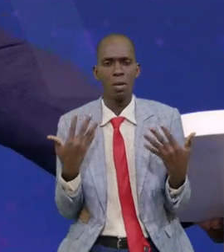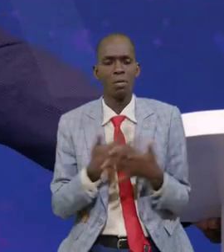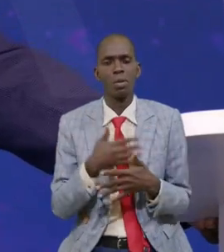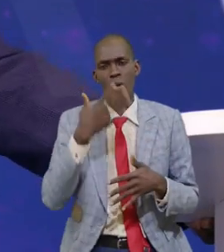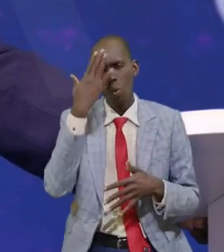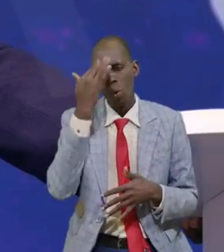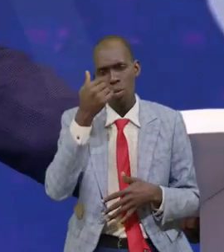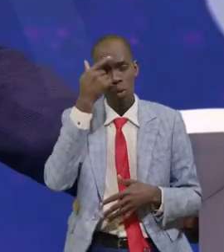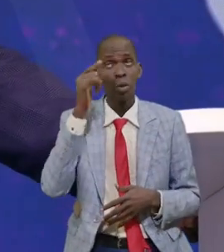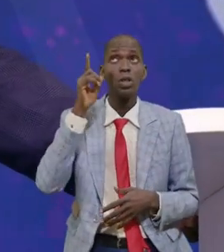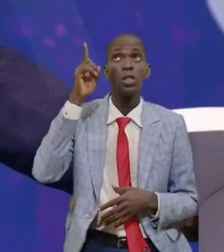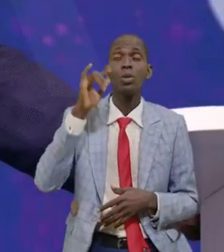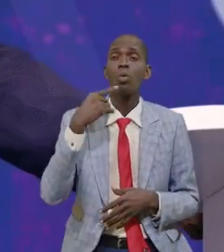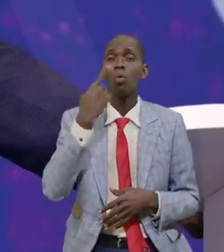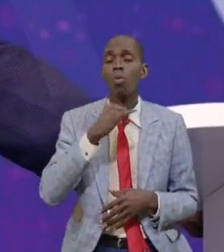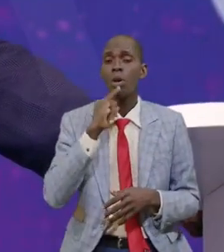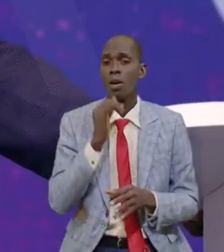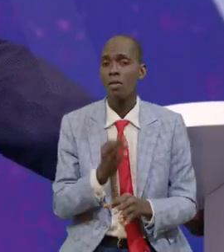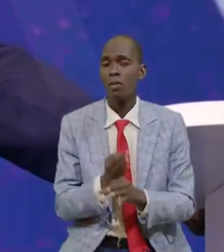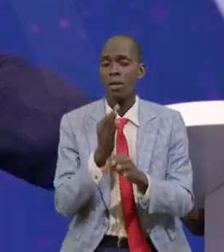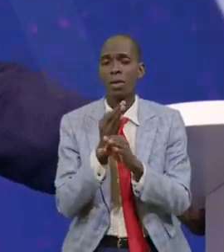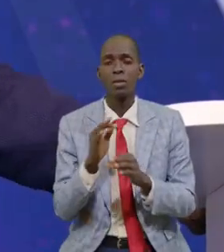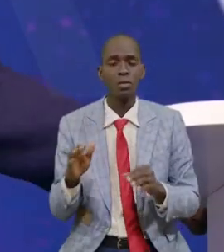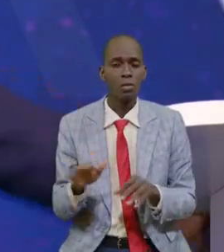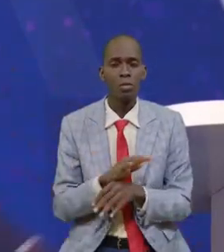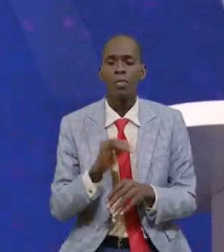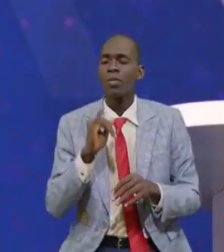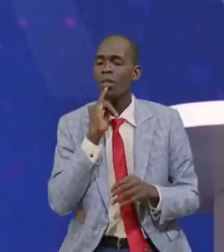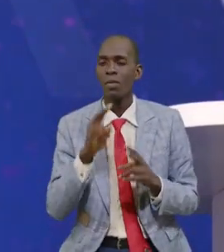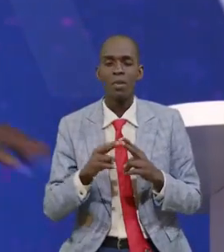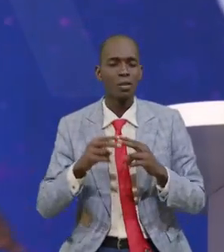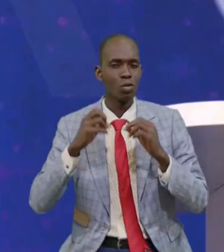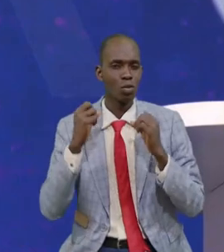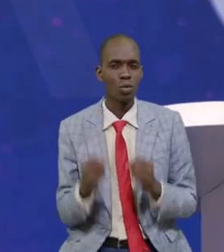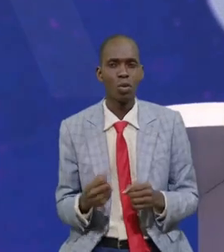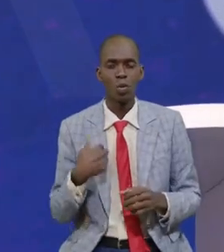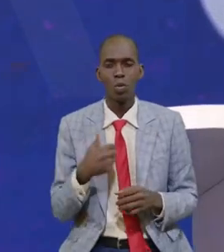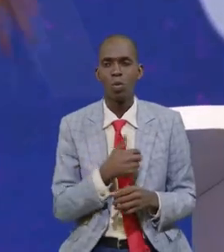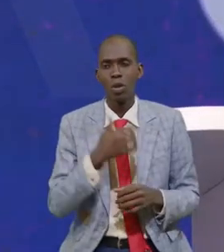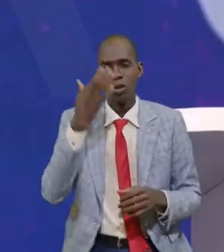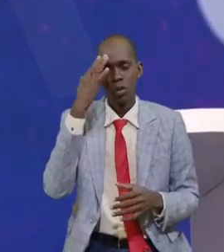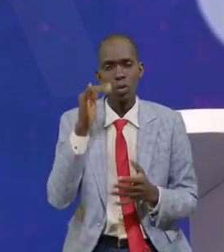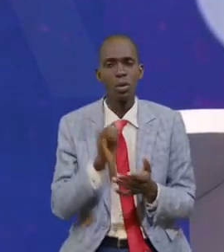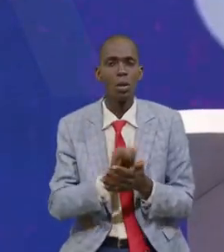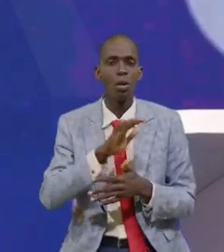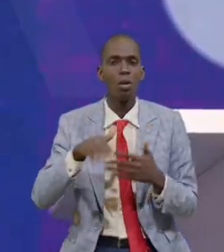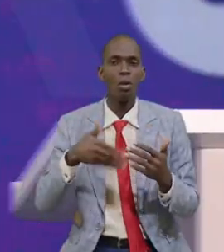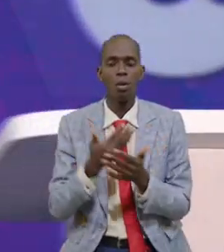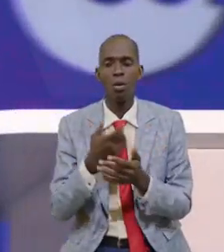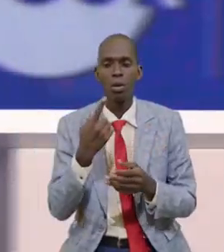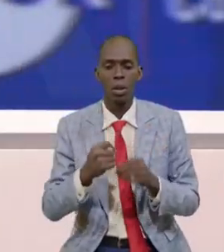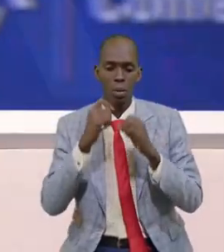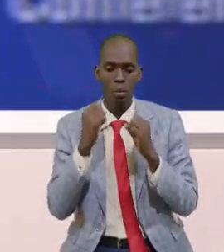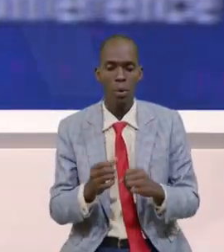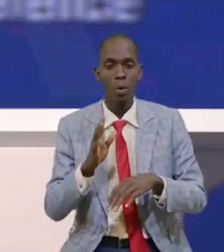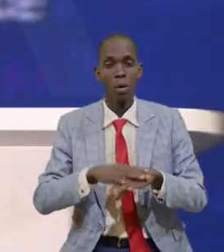is faithful is so firm, is so solid, and we know that all the powers on earth are